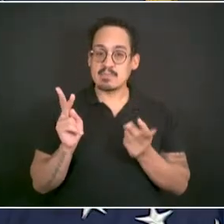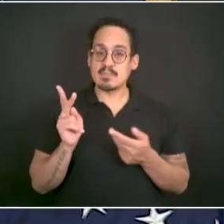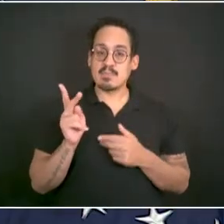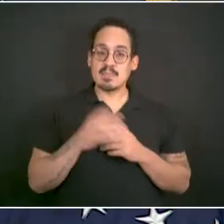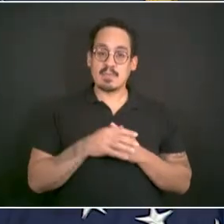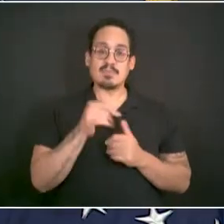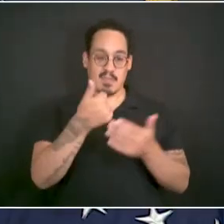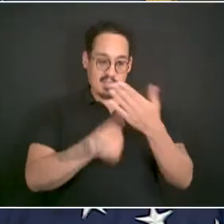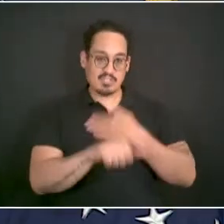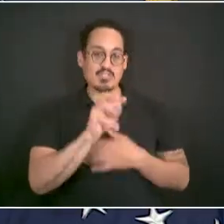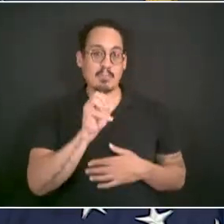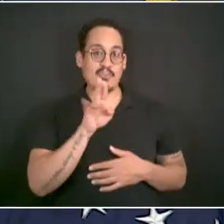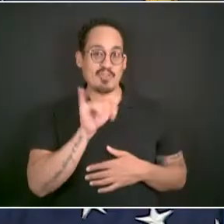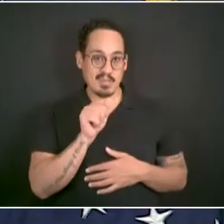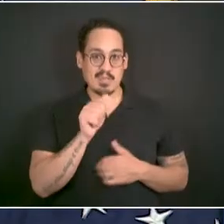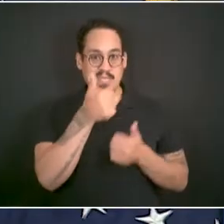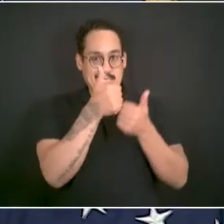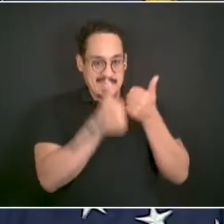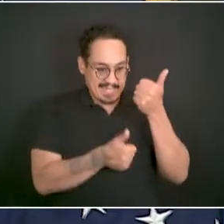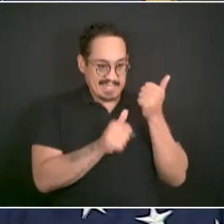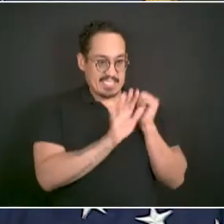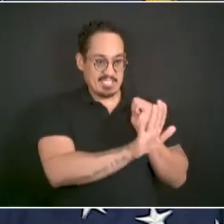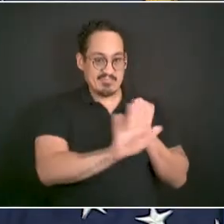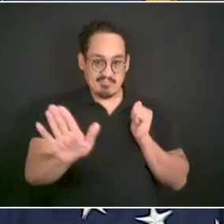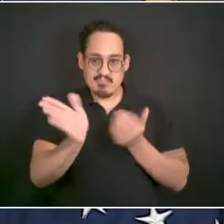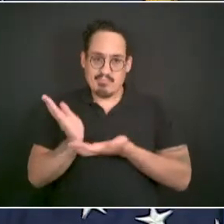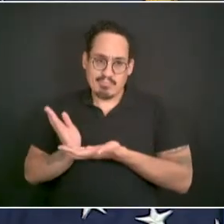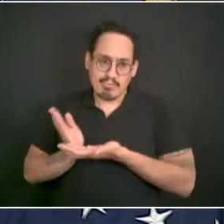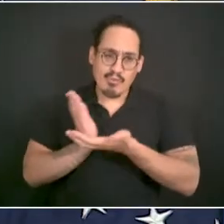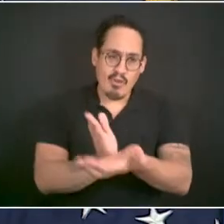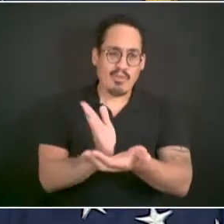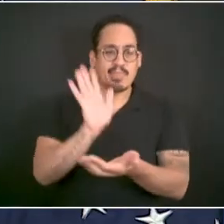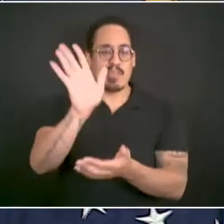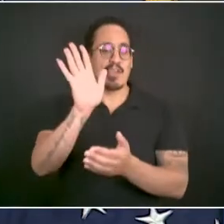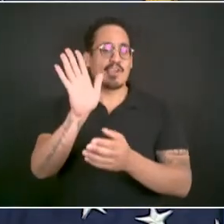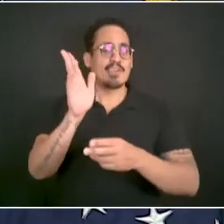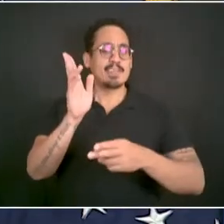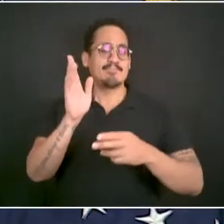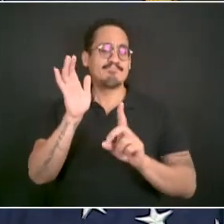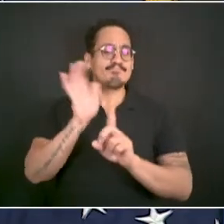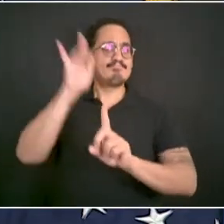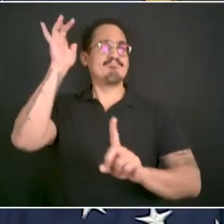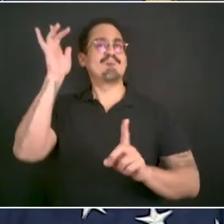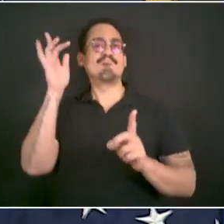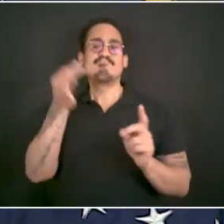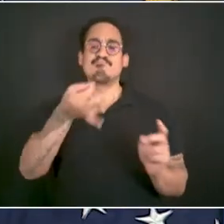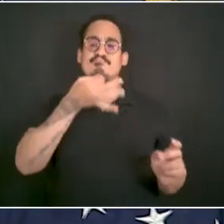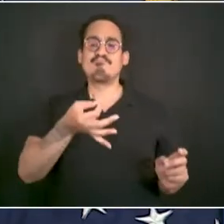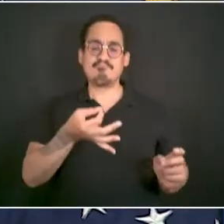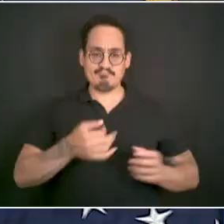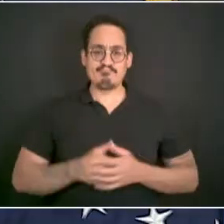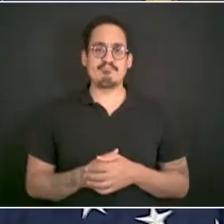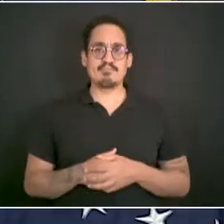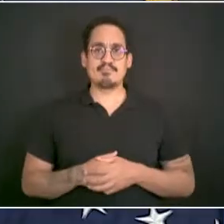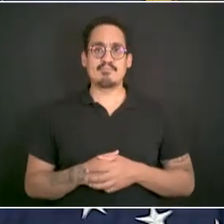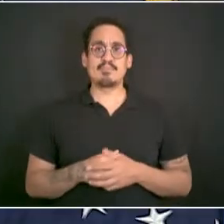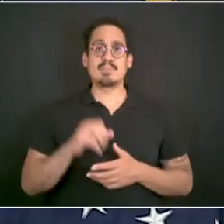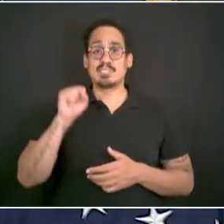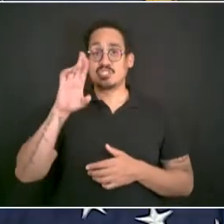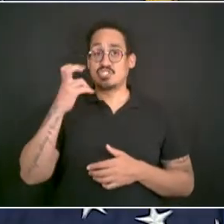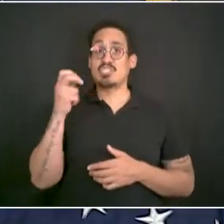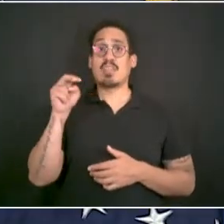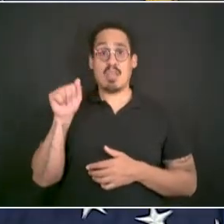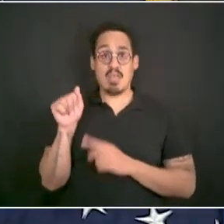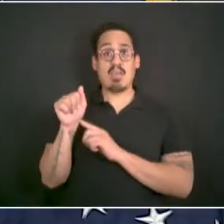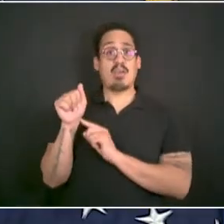Maria. Each one of them brought their own forte. What Sheena did under her administration as first deputy mayor was amazing.